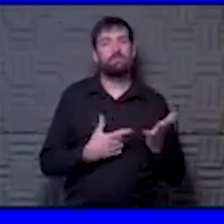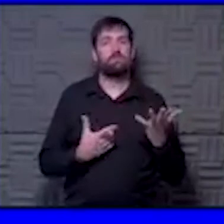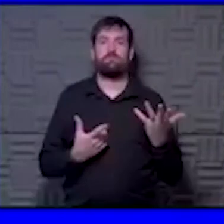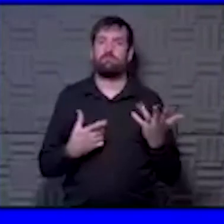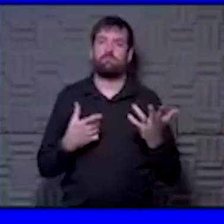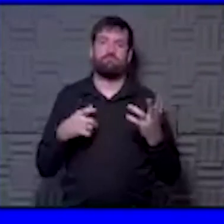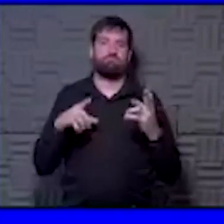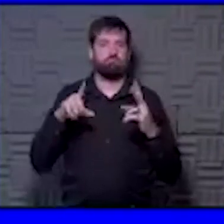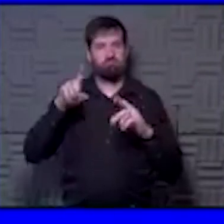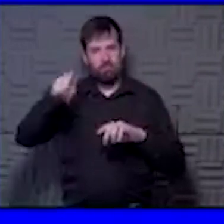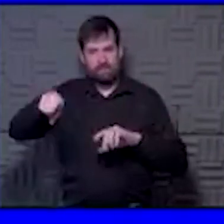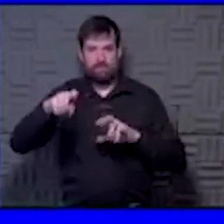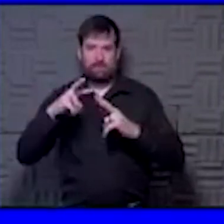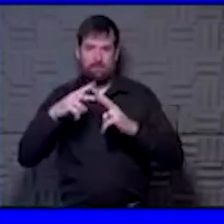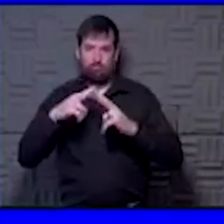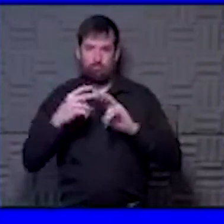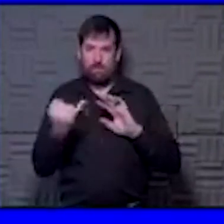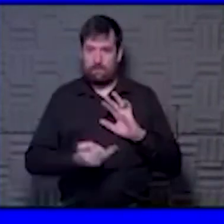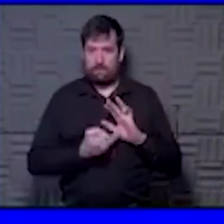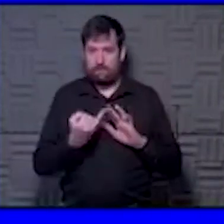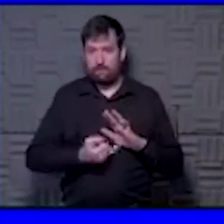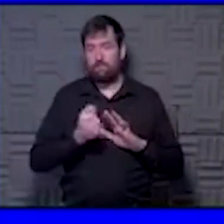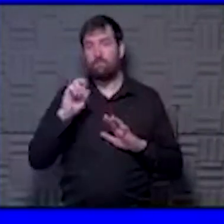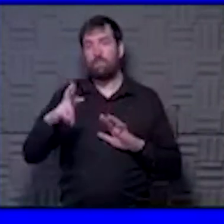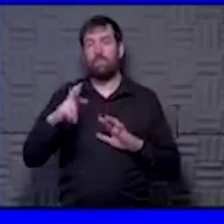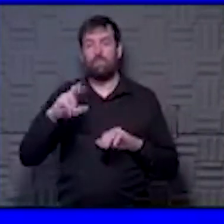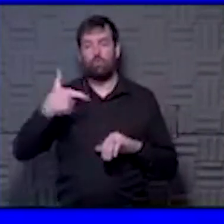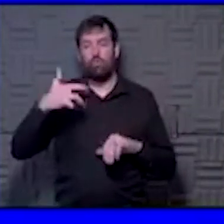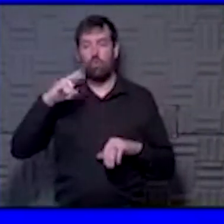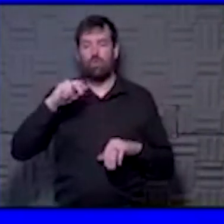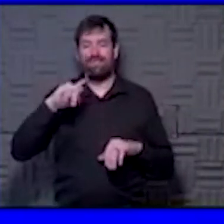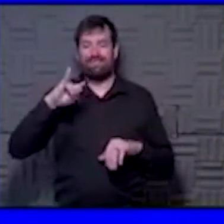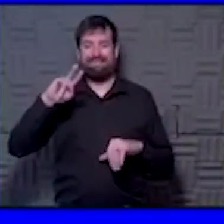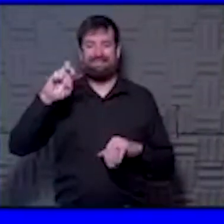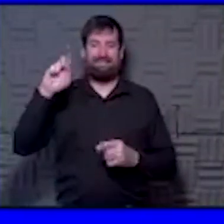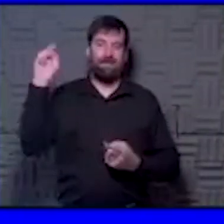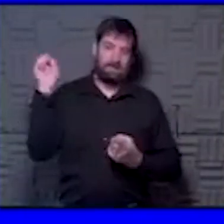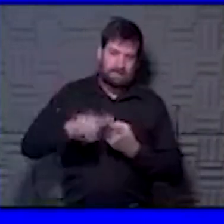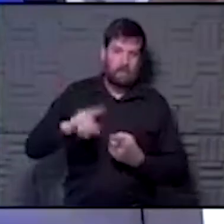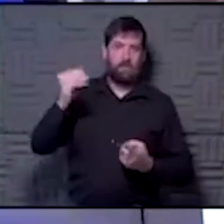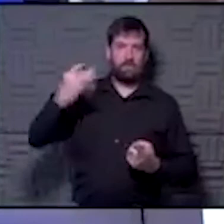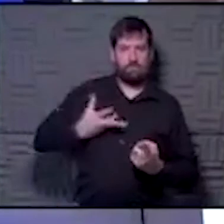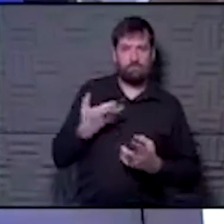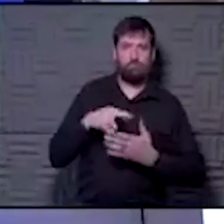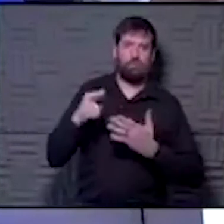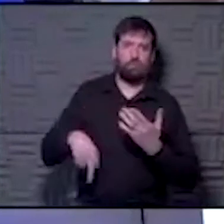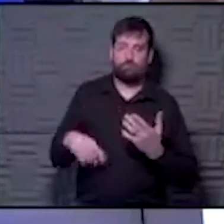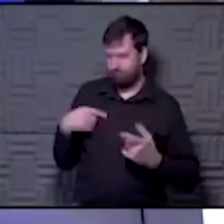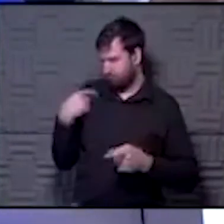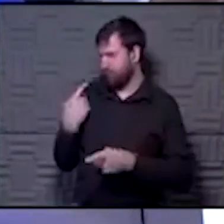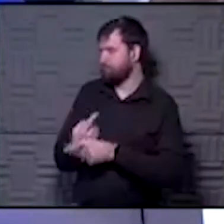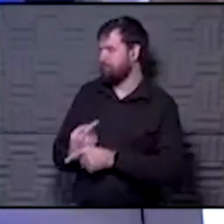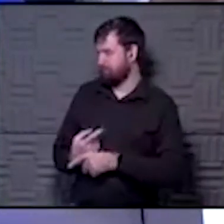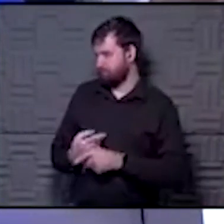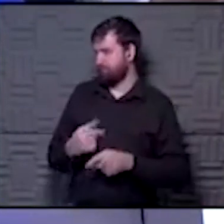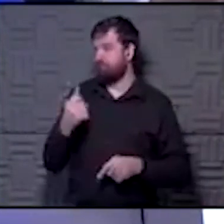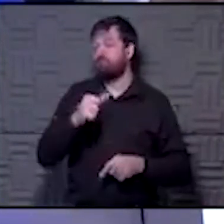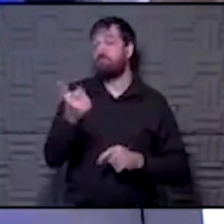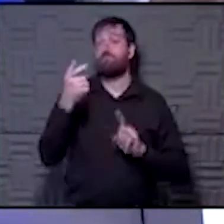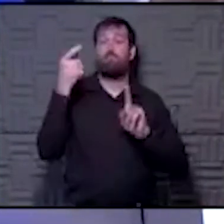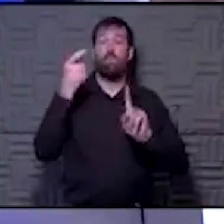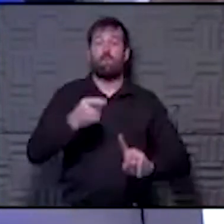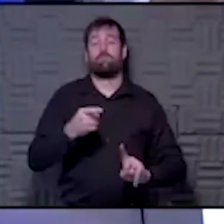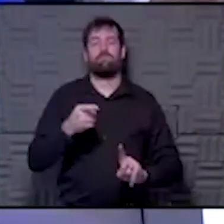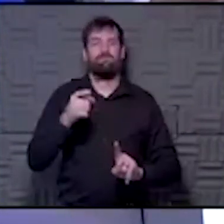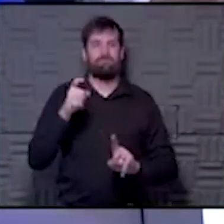need to either isolate if you're having symptoms or quarantine until you get those results back. Yeah, I think that's right. And the other point, you